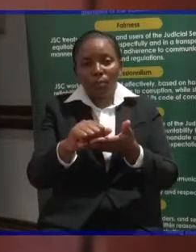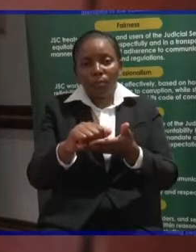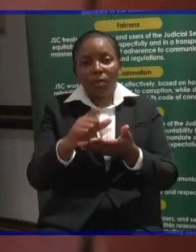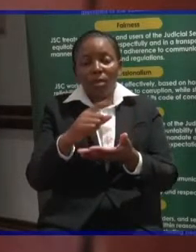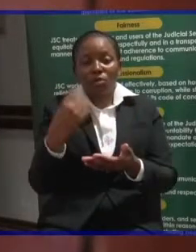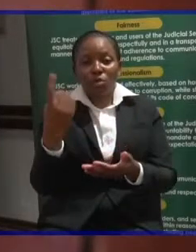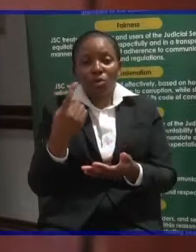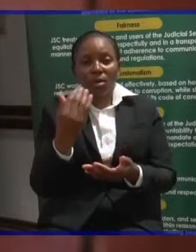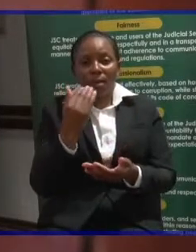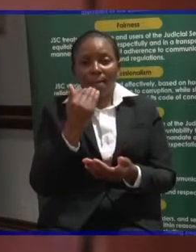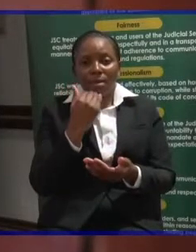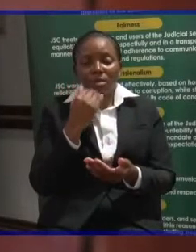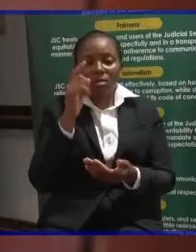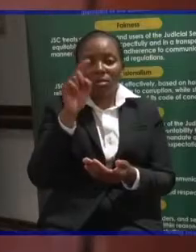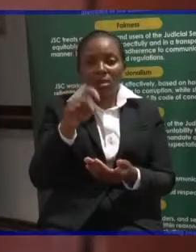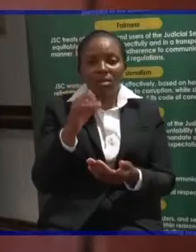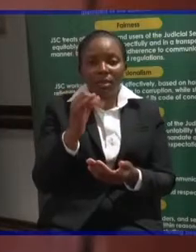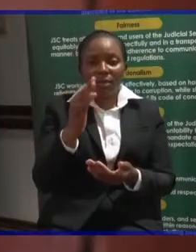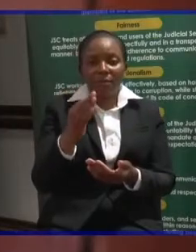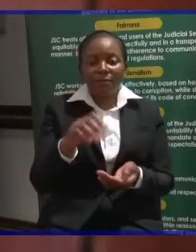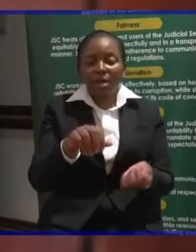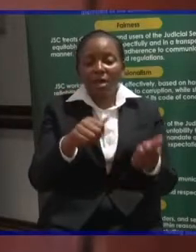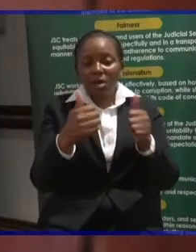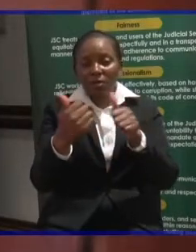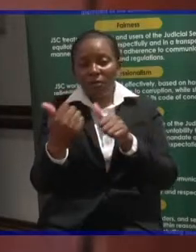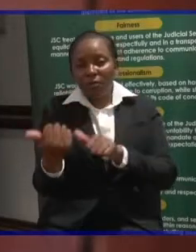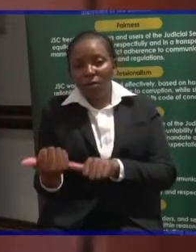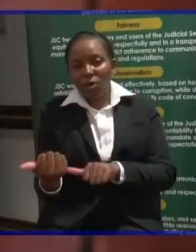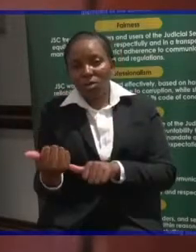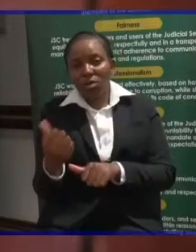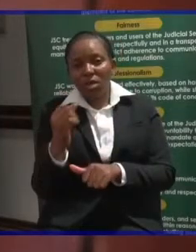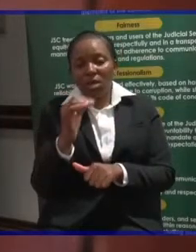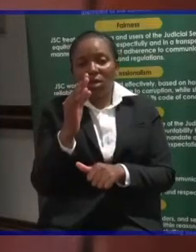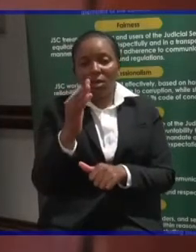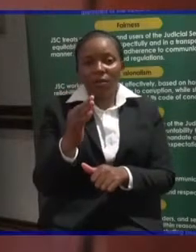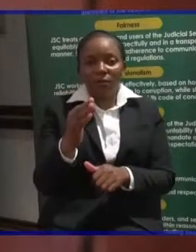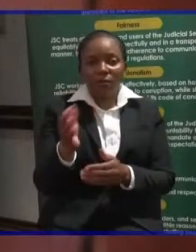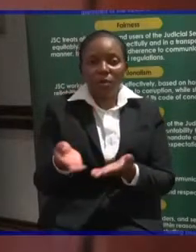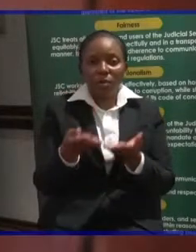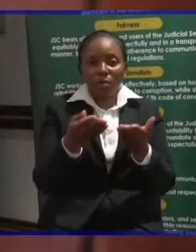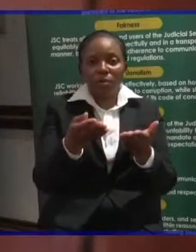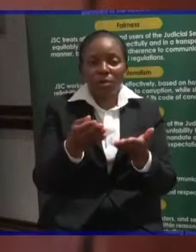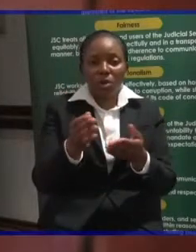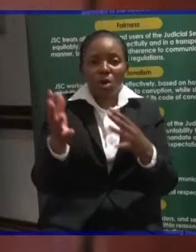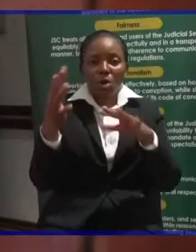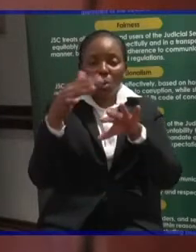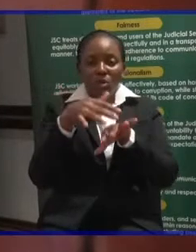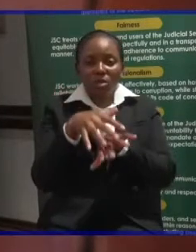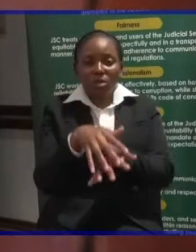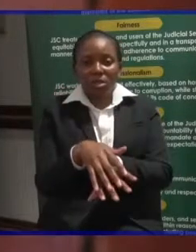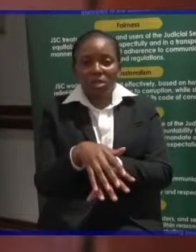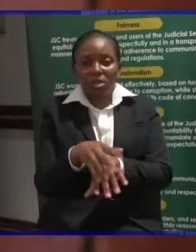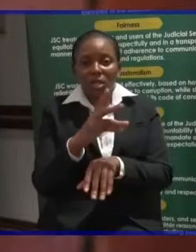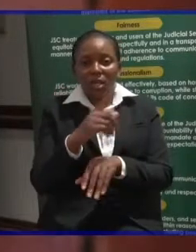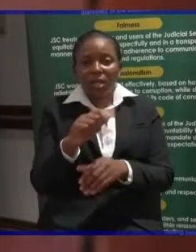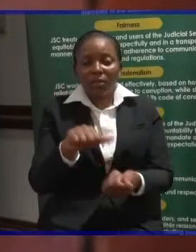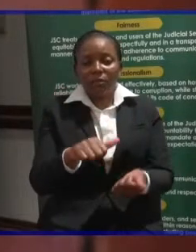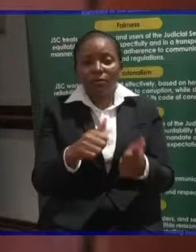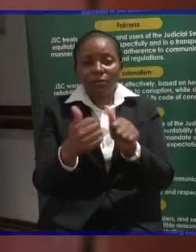only means that if he fails, if he initiates conciliation and then